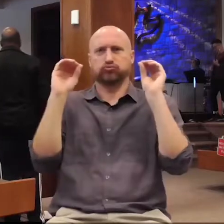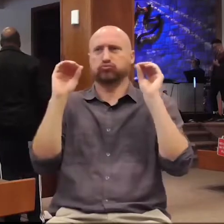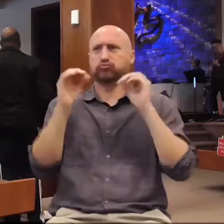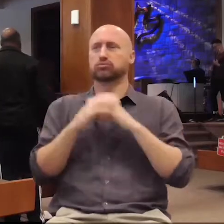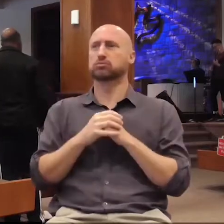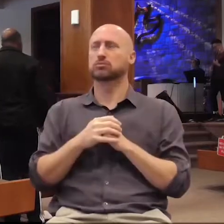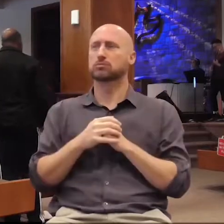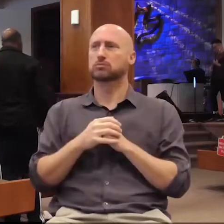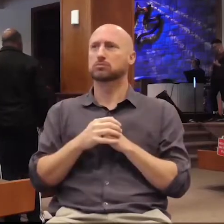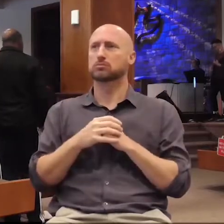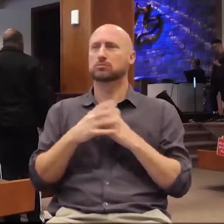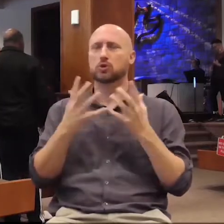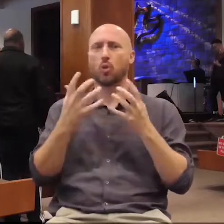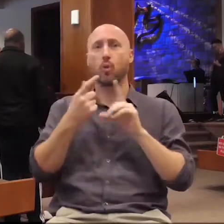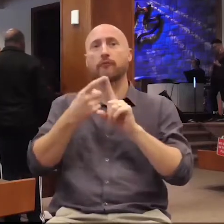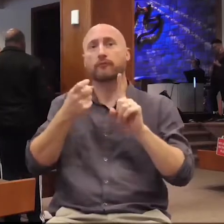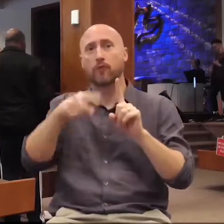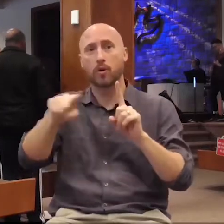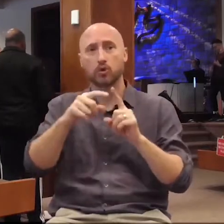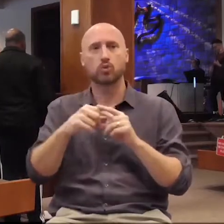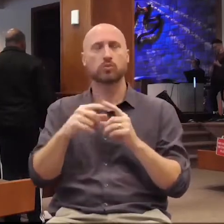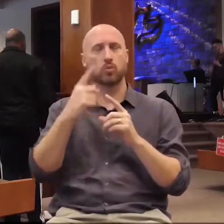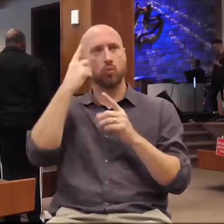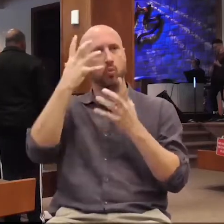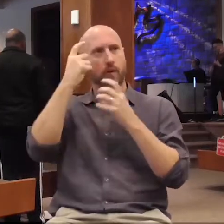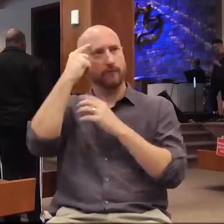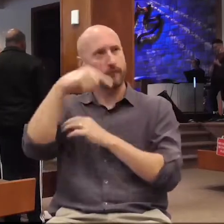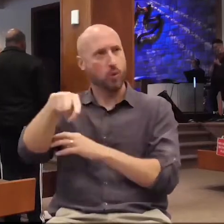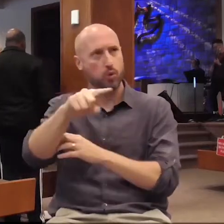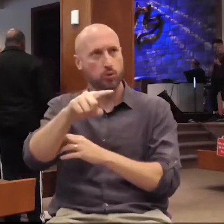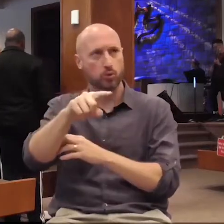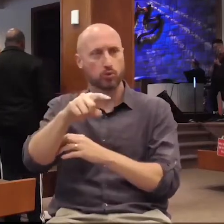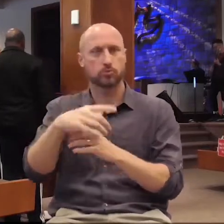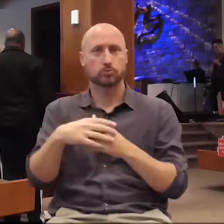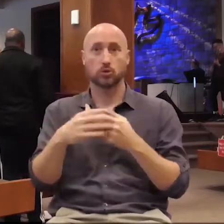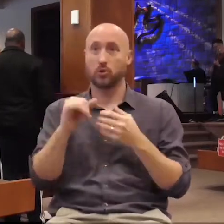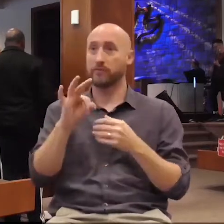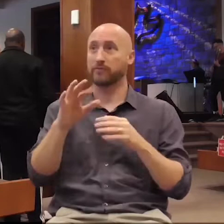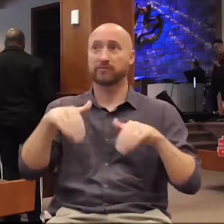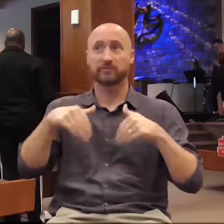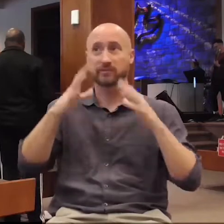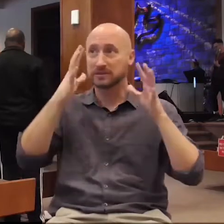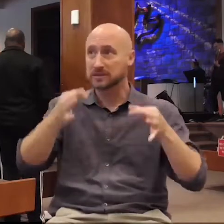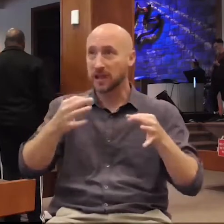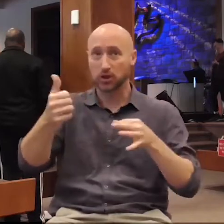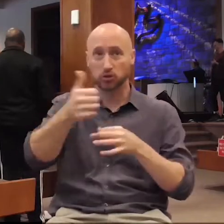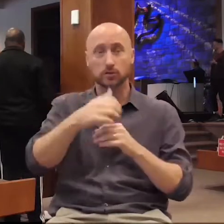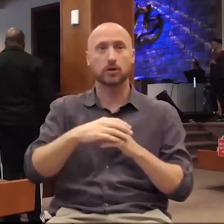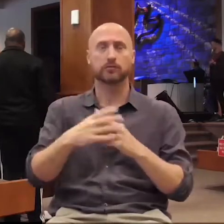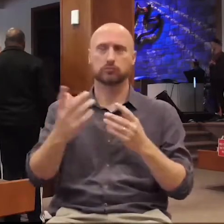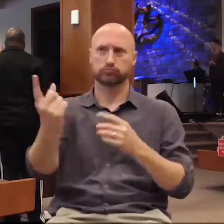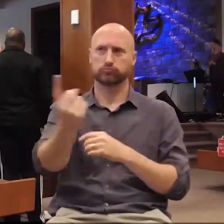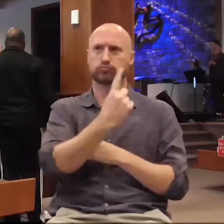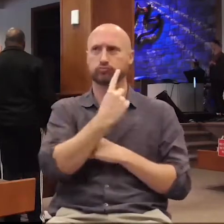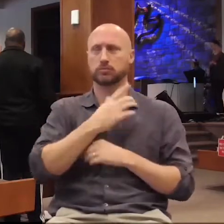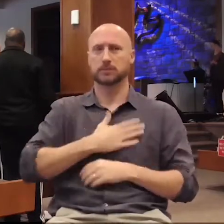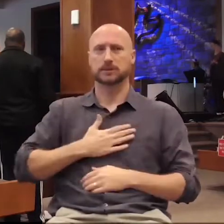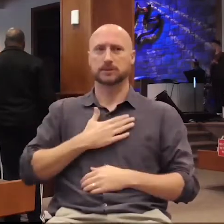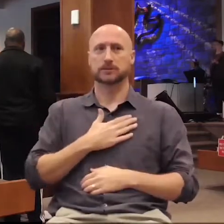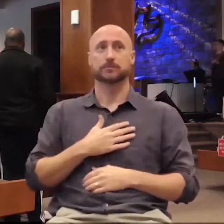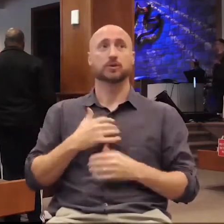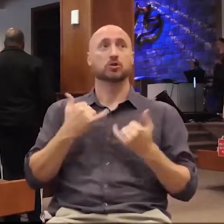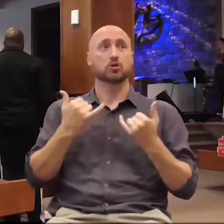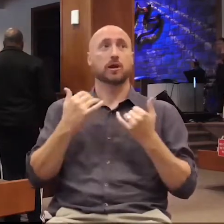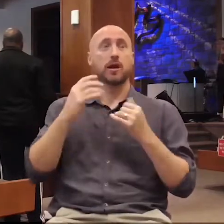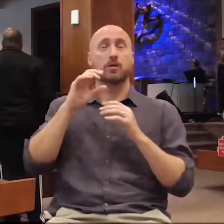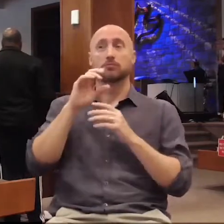that decision, please come and see us after the service. Well, let's bow our hearts, let's pray, and then let's sing this song to our first